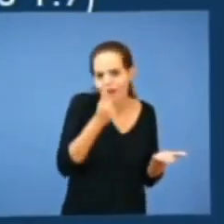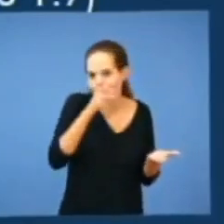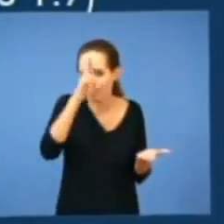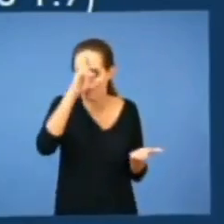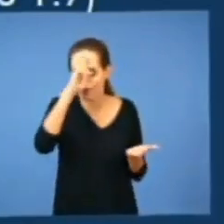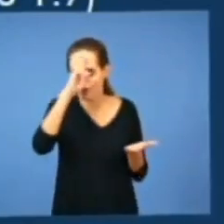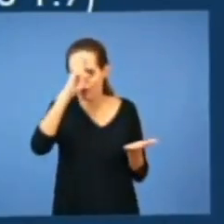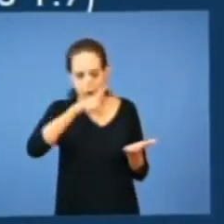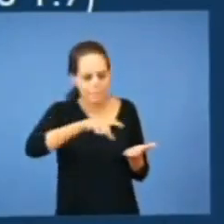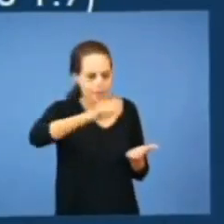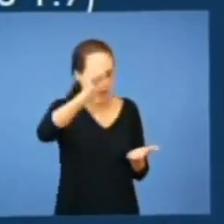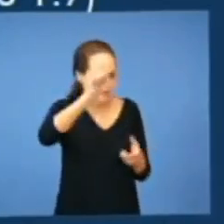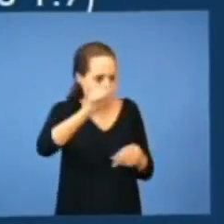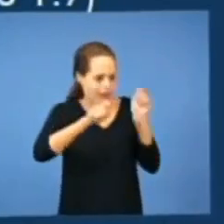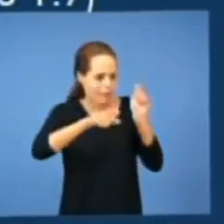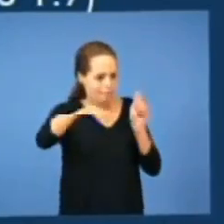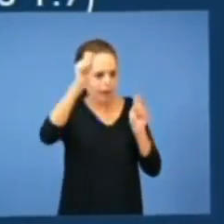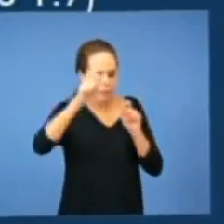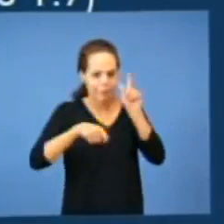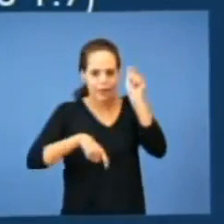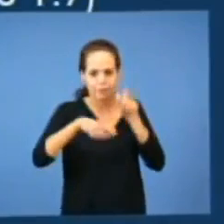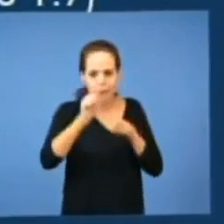left